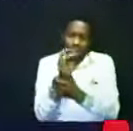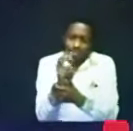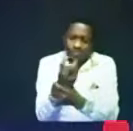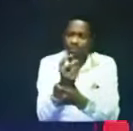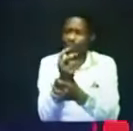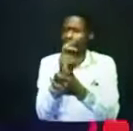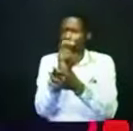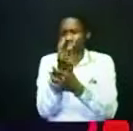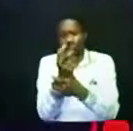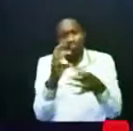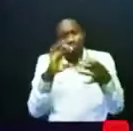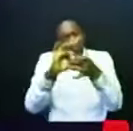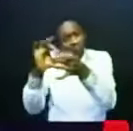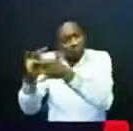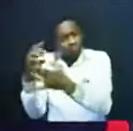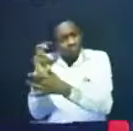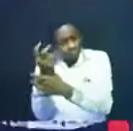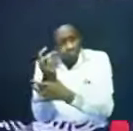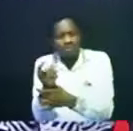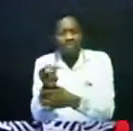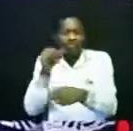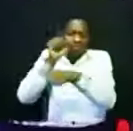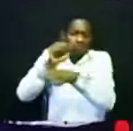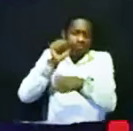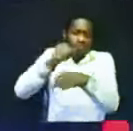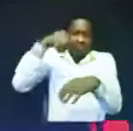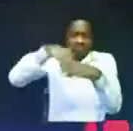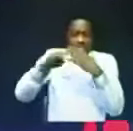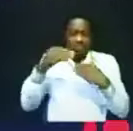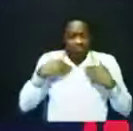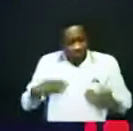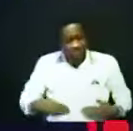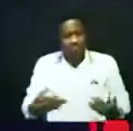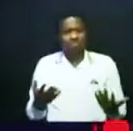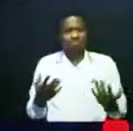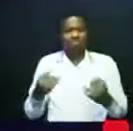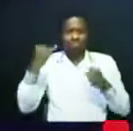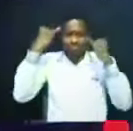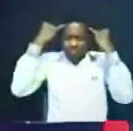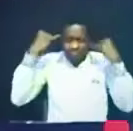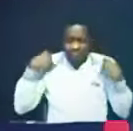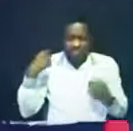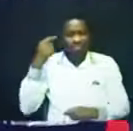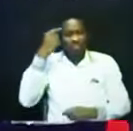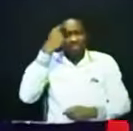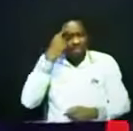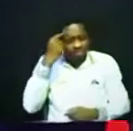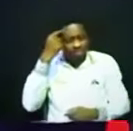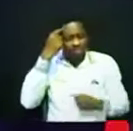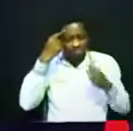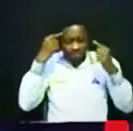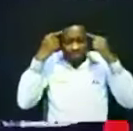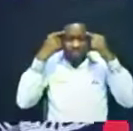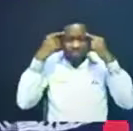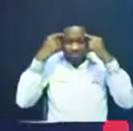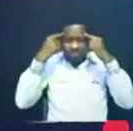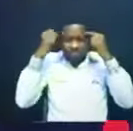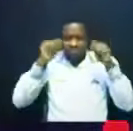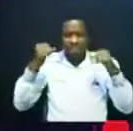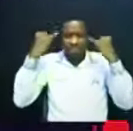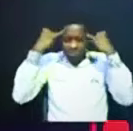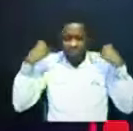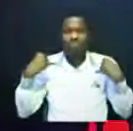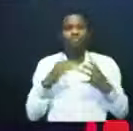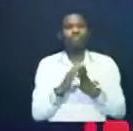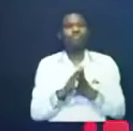So it works in the body, it judges thoughts and